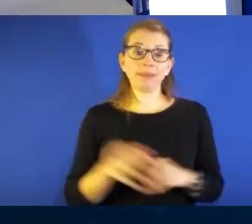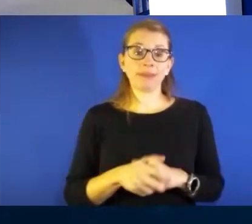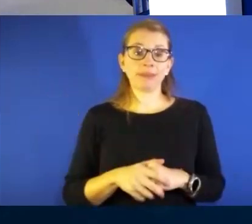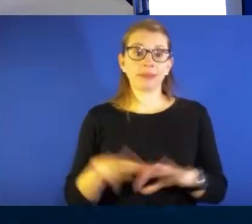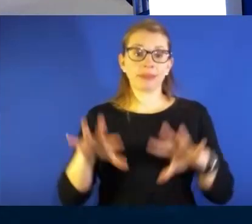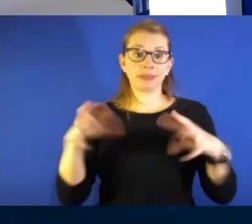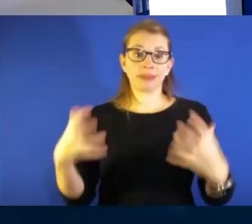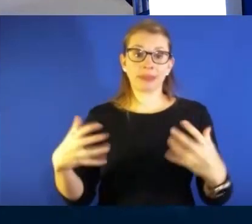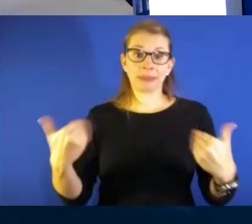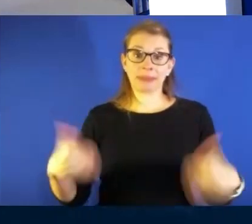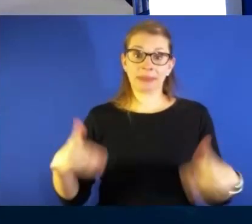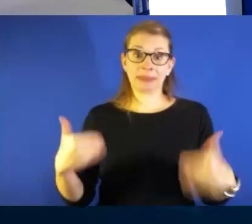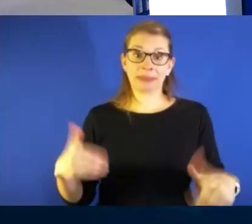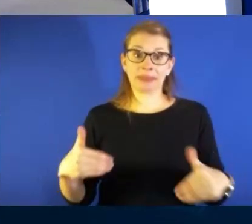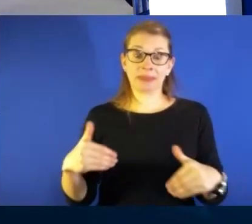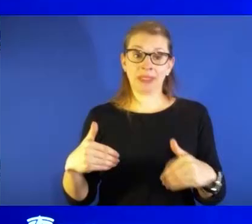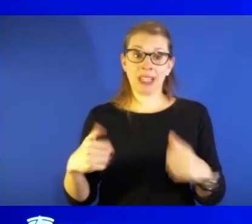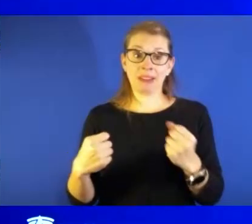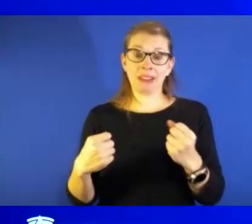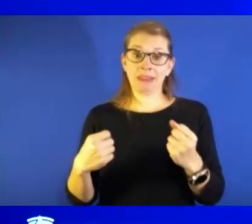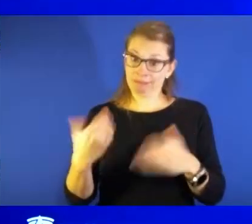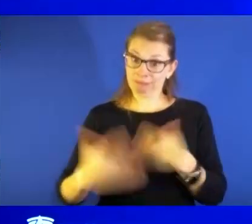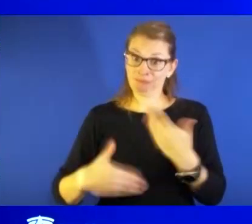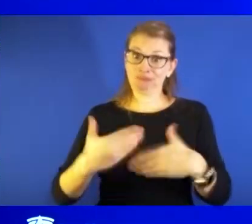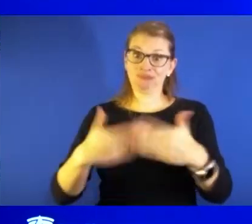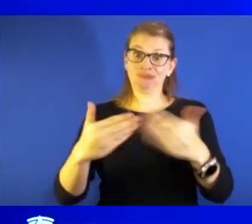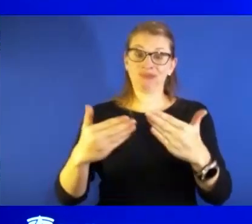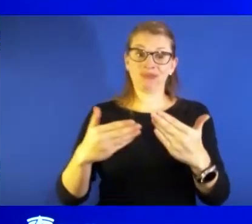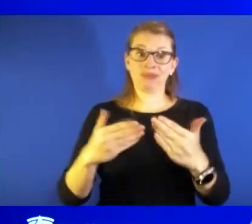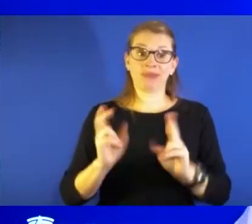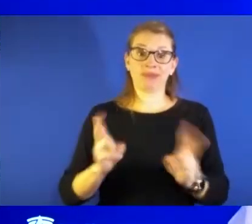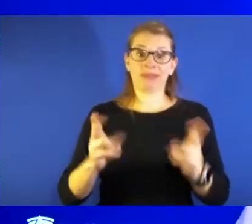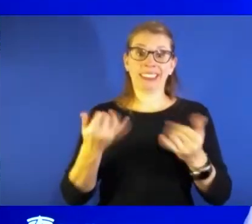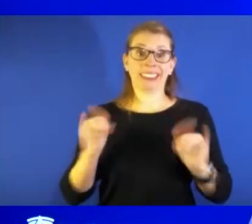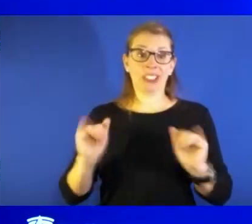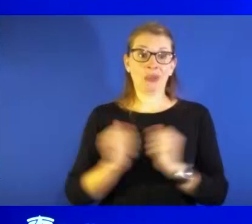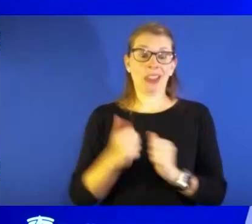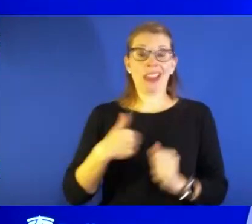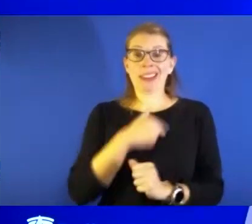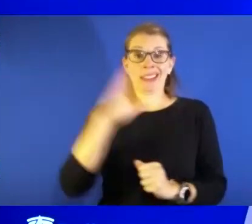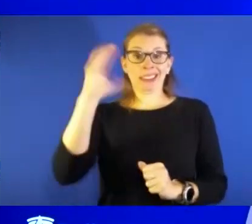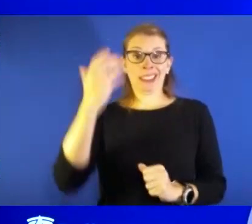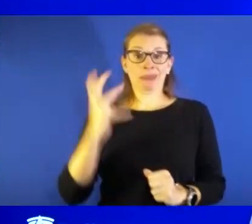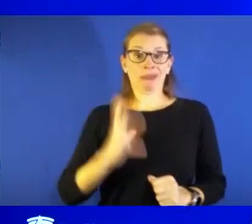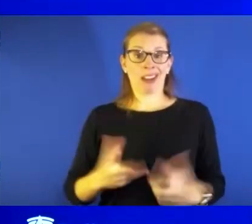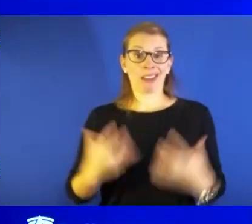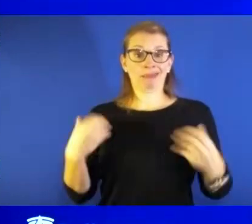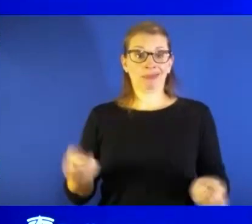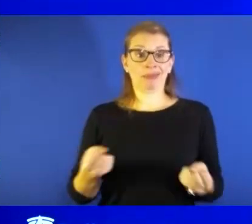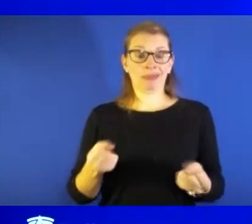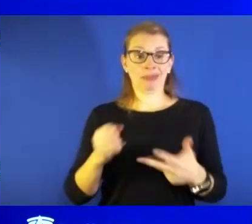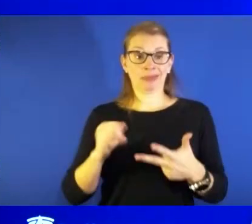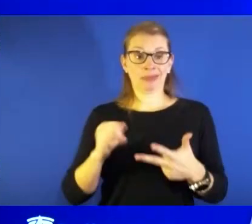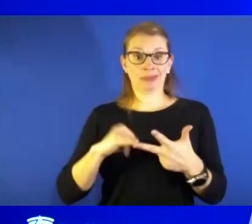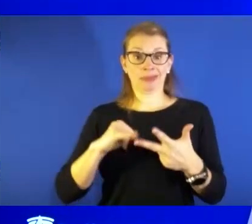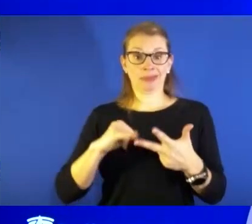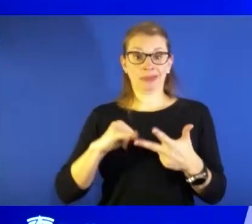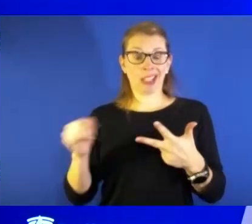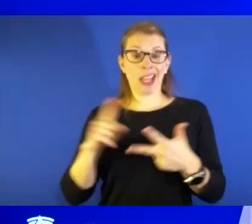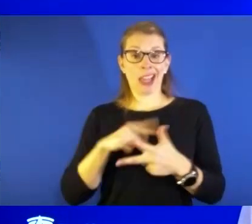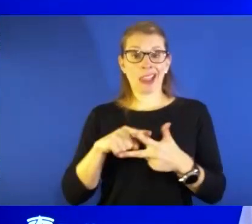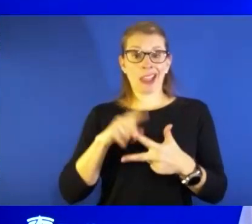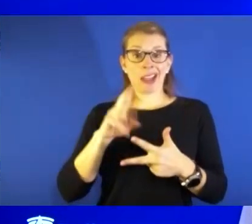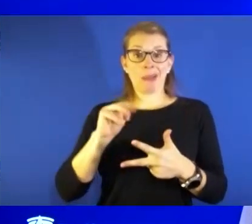group was very proactive, obviously, and obviously what we have heard, they're still with us. sound fine, even though they got Johnson & Johnson and then another mRNA